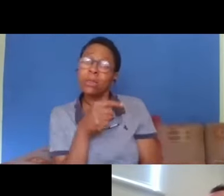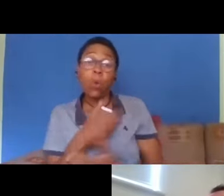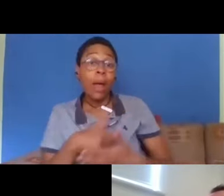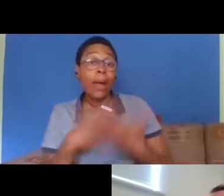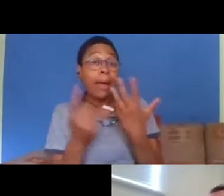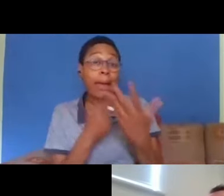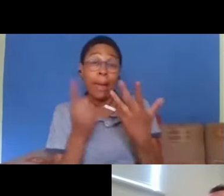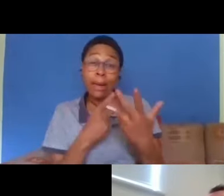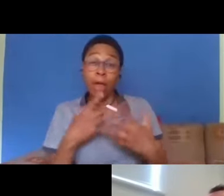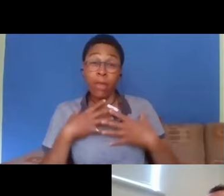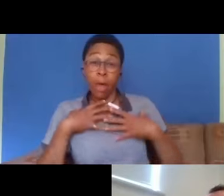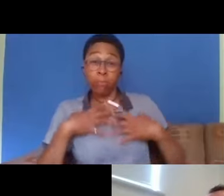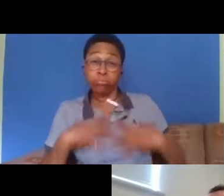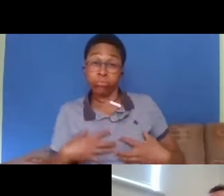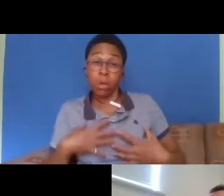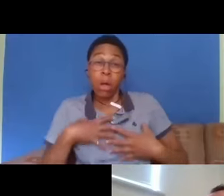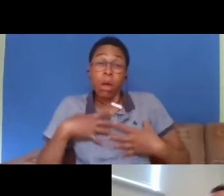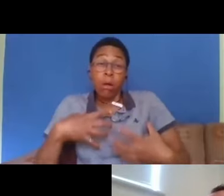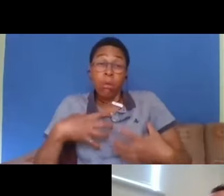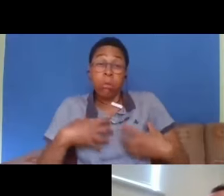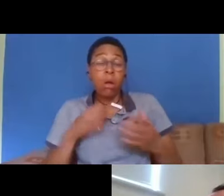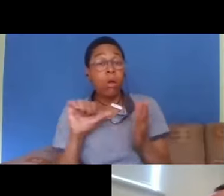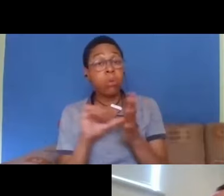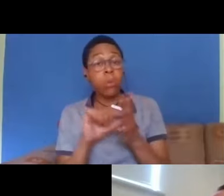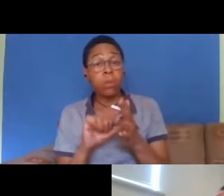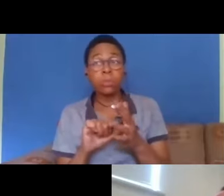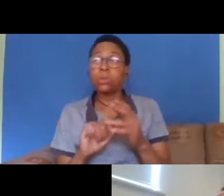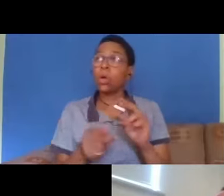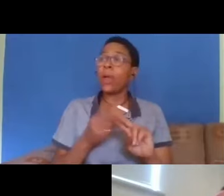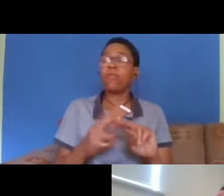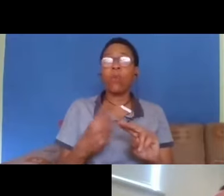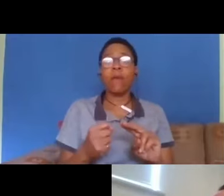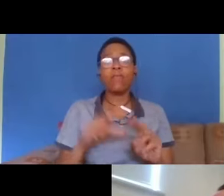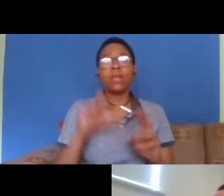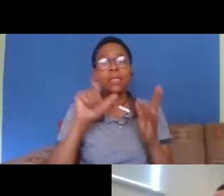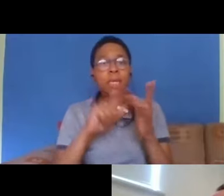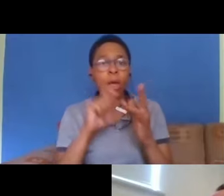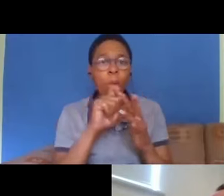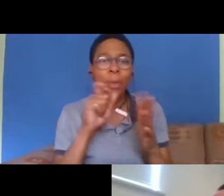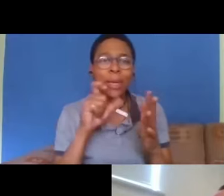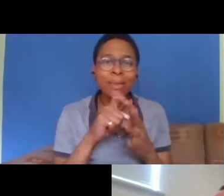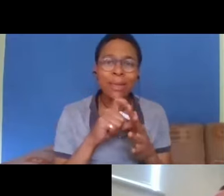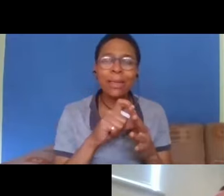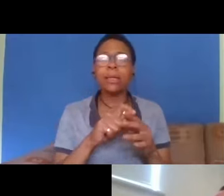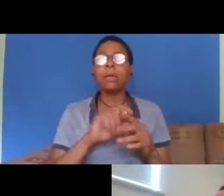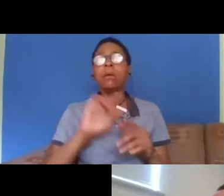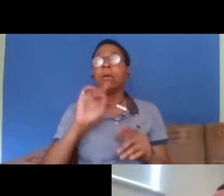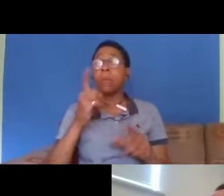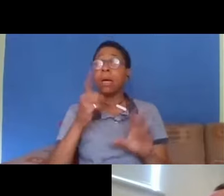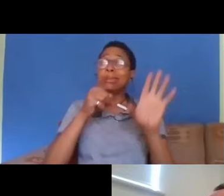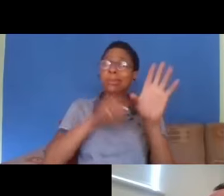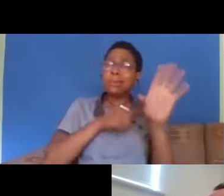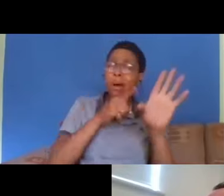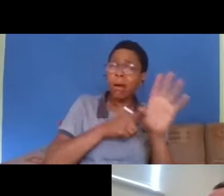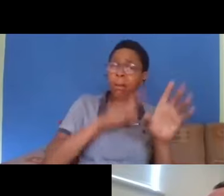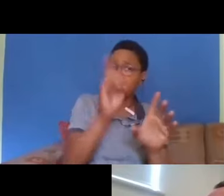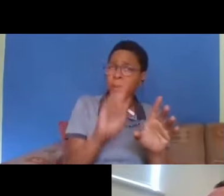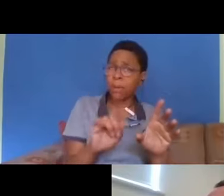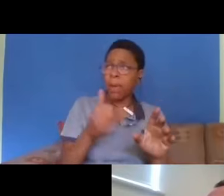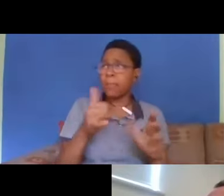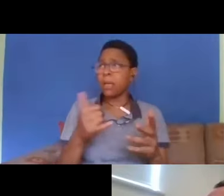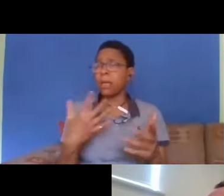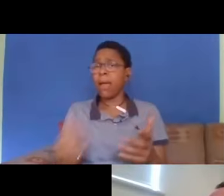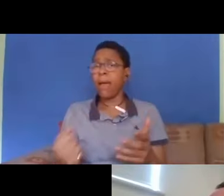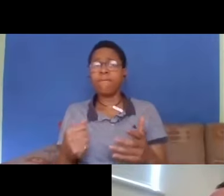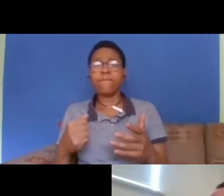older population we're talking about chronic obstructive airways disease, but if the younger population, children for example, those with